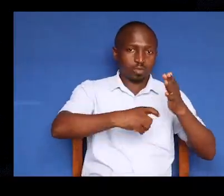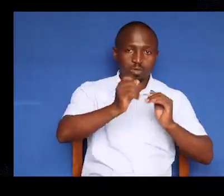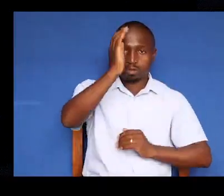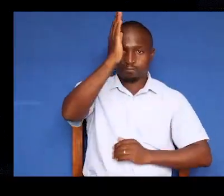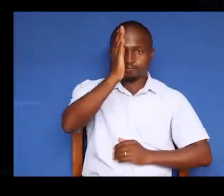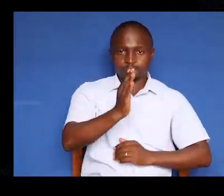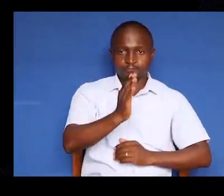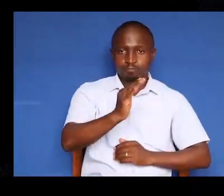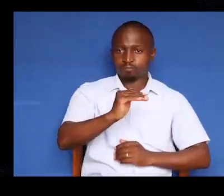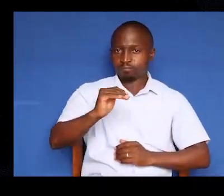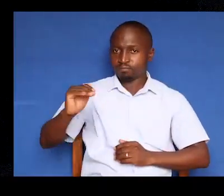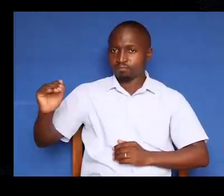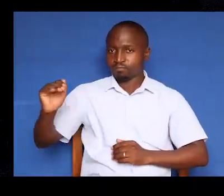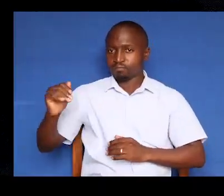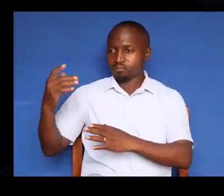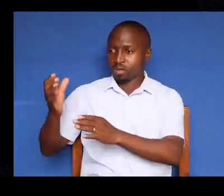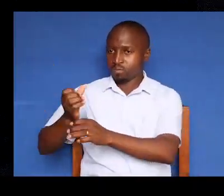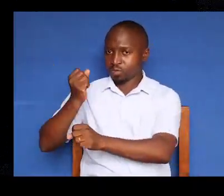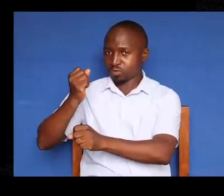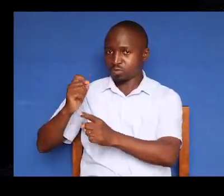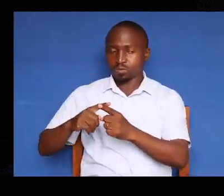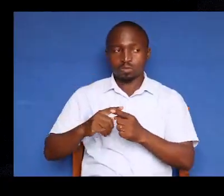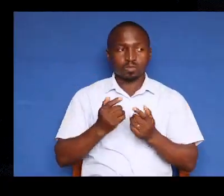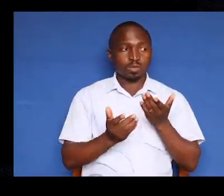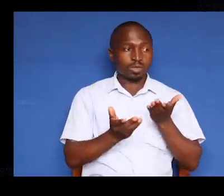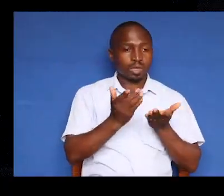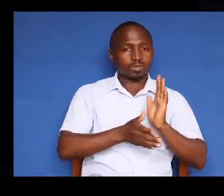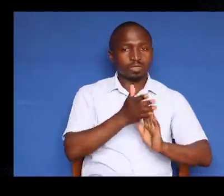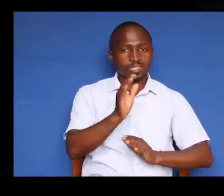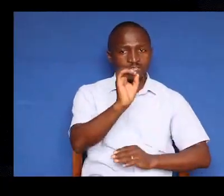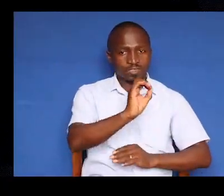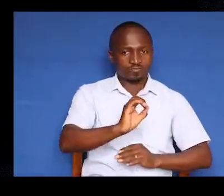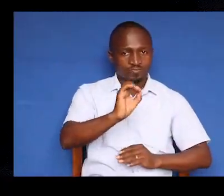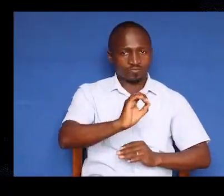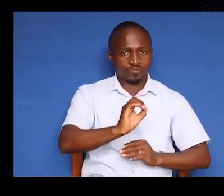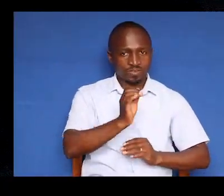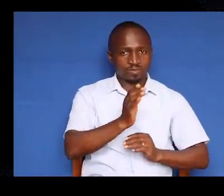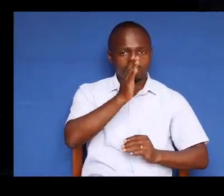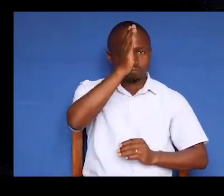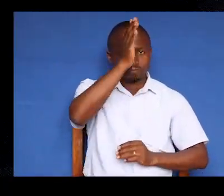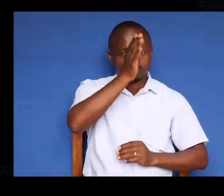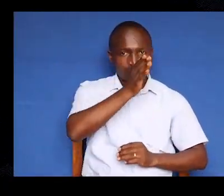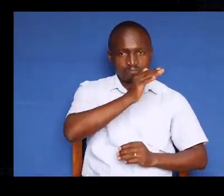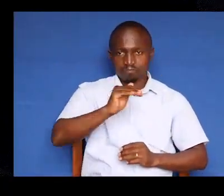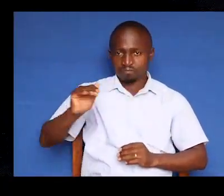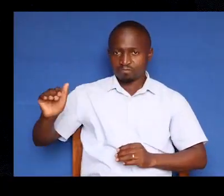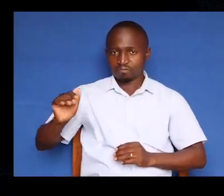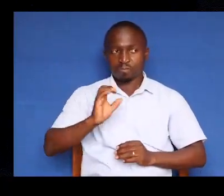the rate 0 point something, you can assume here 0 point something,